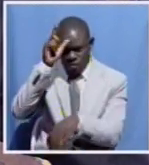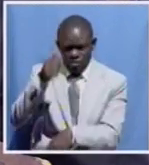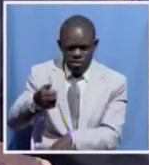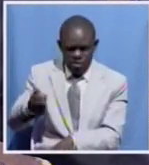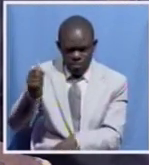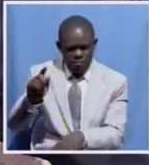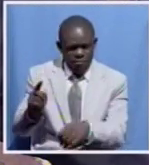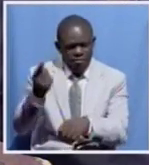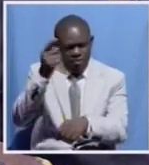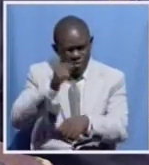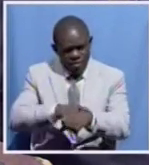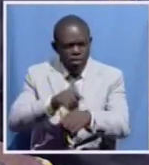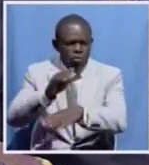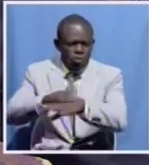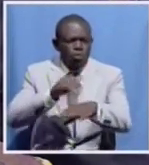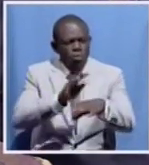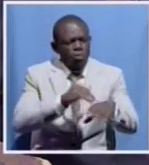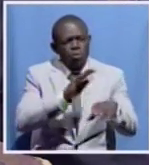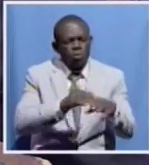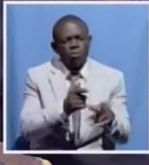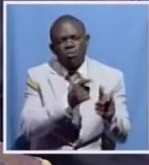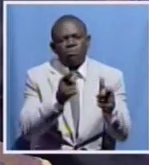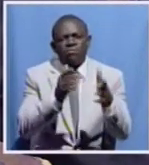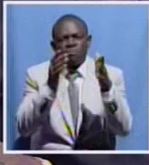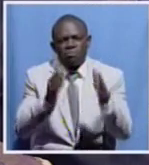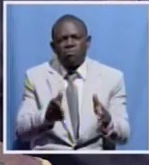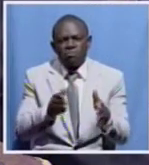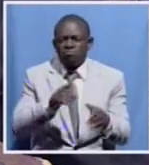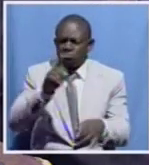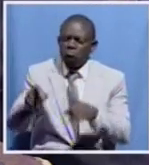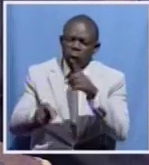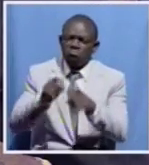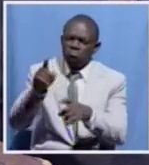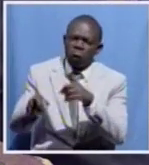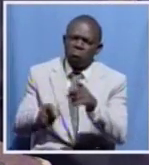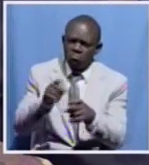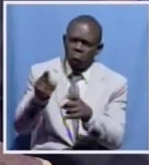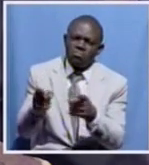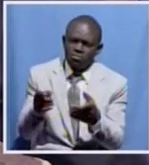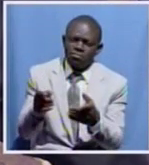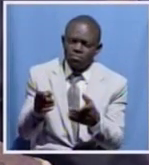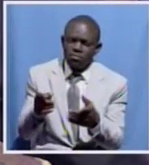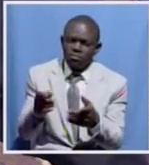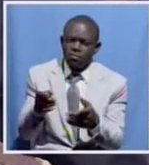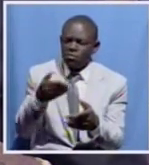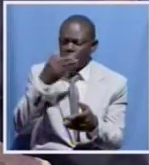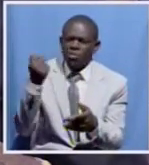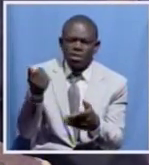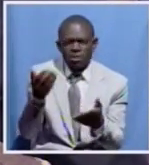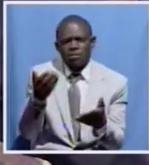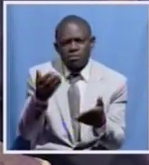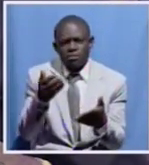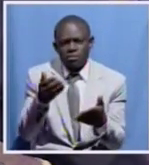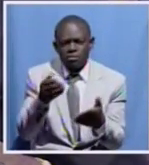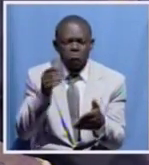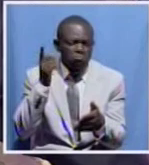think people, instead of speculating, want to talk directly to the boss from time to time